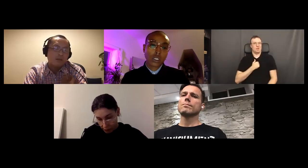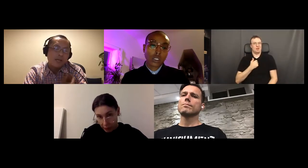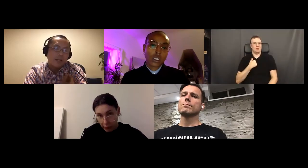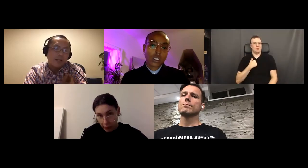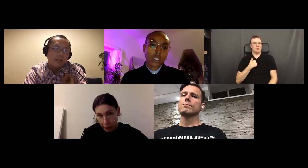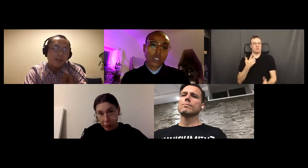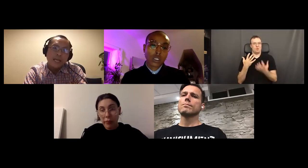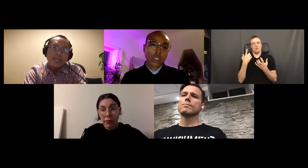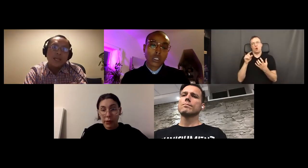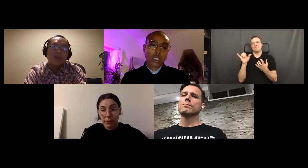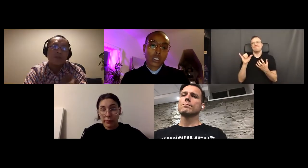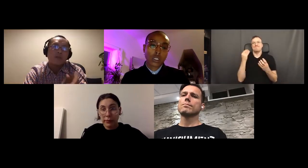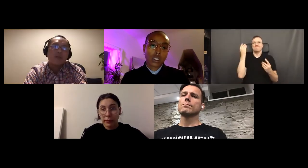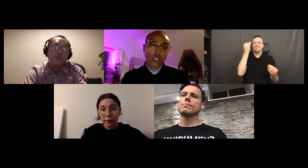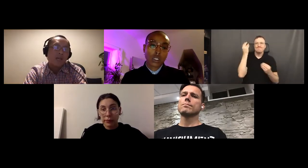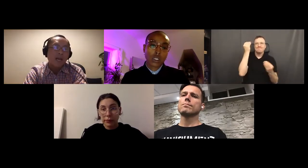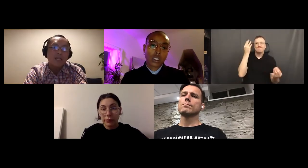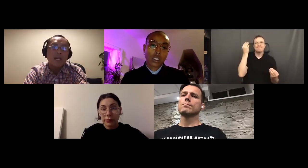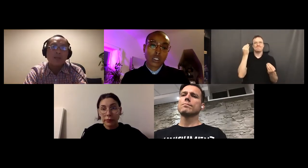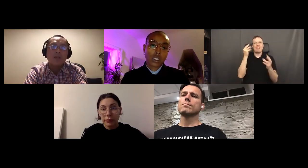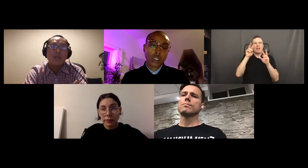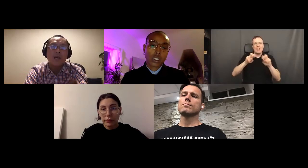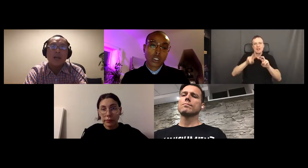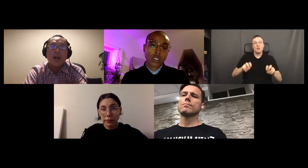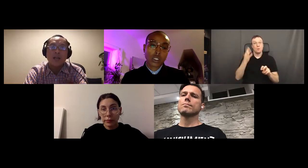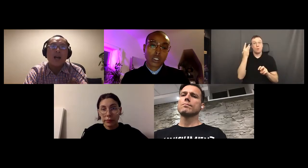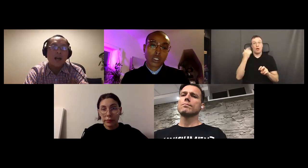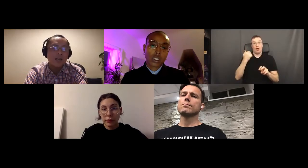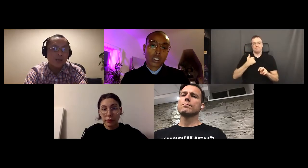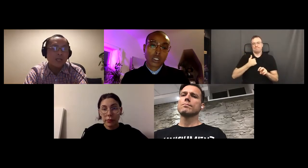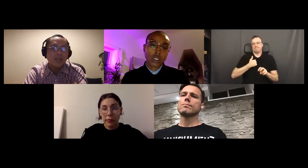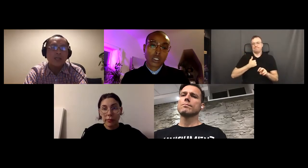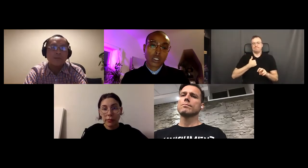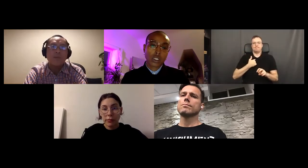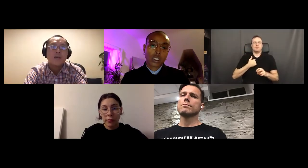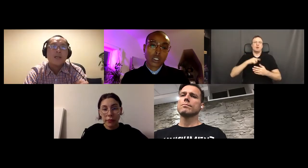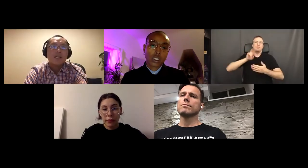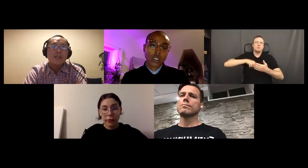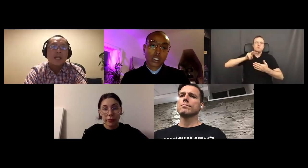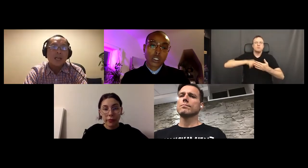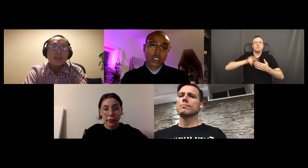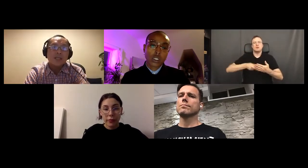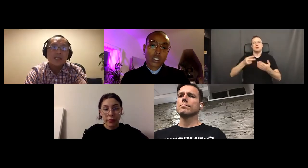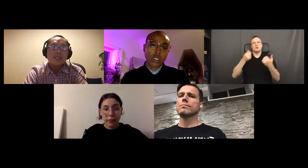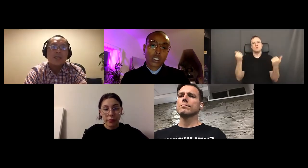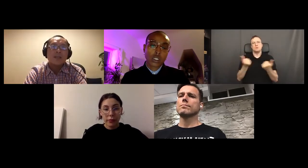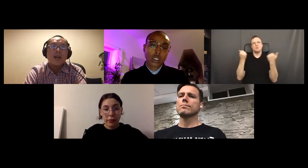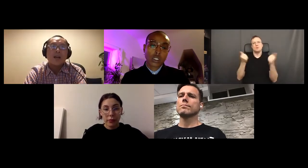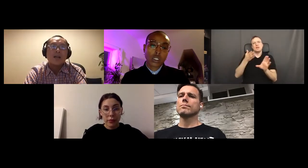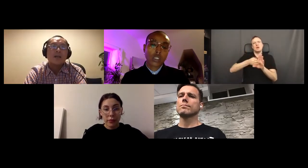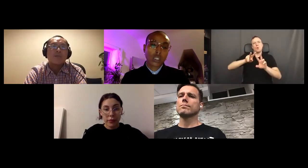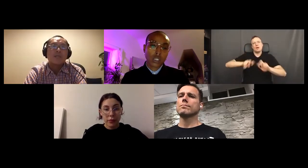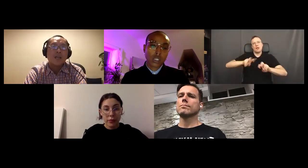to think and to analyze, because I read a lot of psychoanalysis and